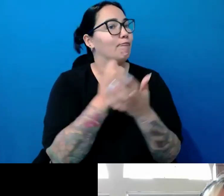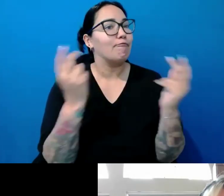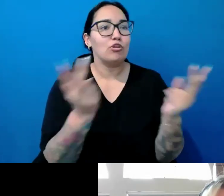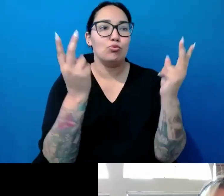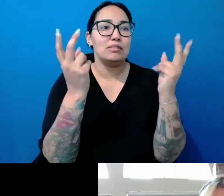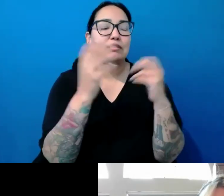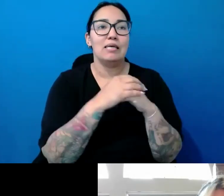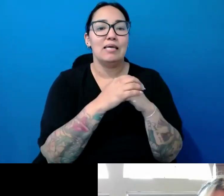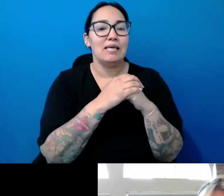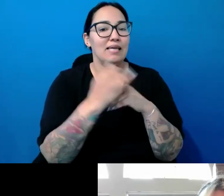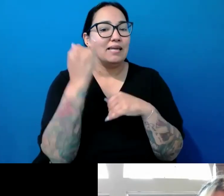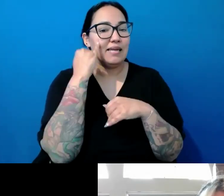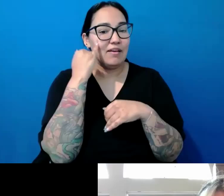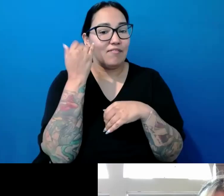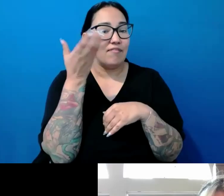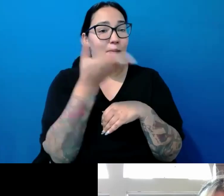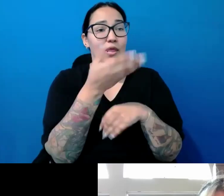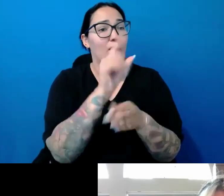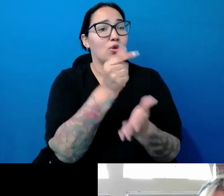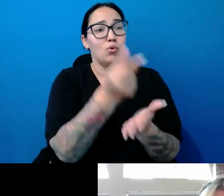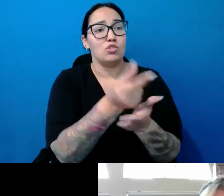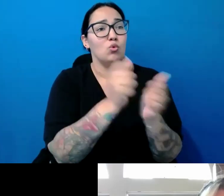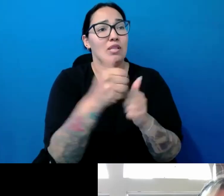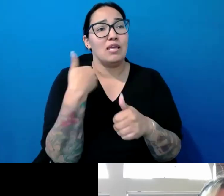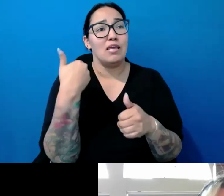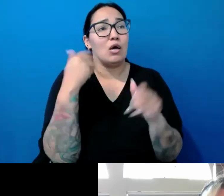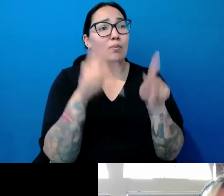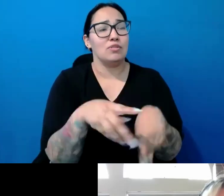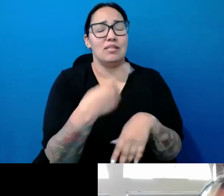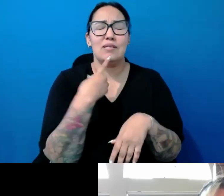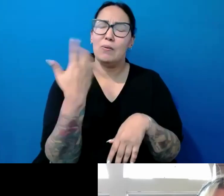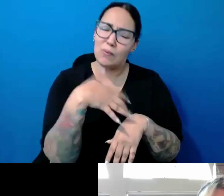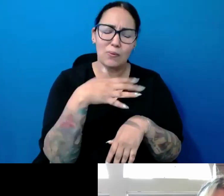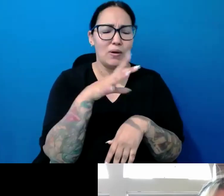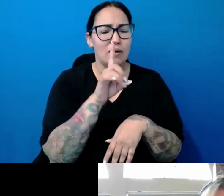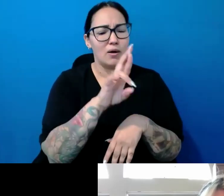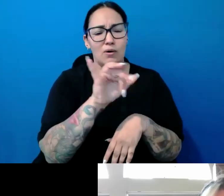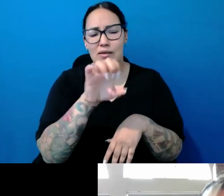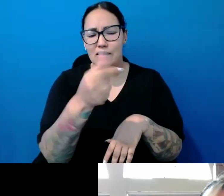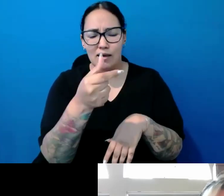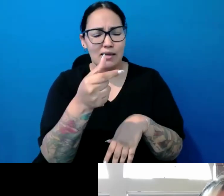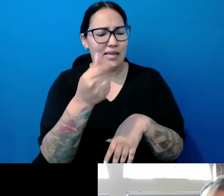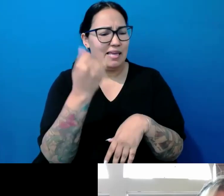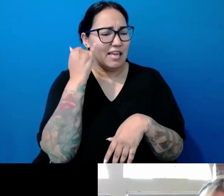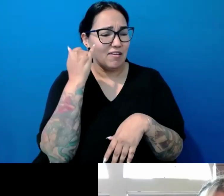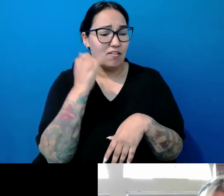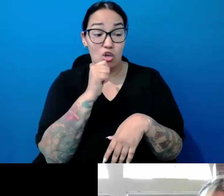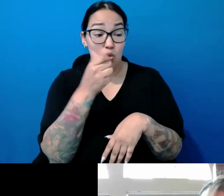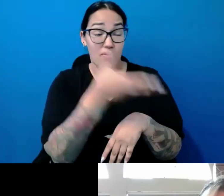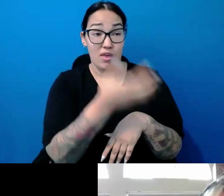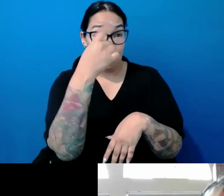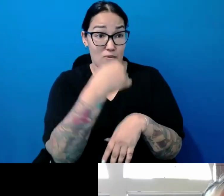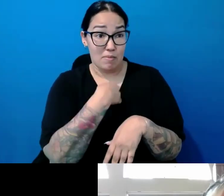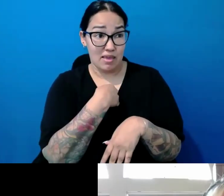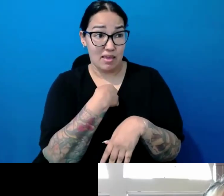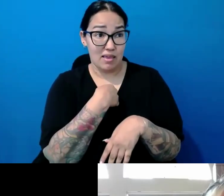If I stand at the graduation of a young person and they say, "Man, Dr. Young, if you weren't there for me, I